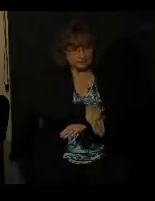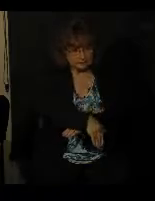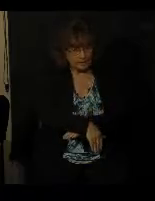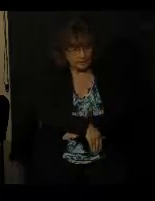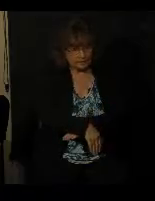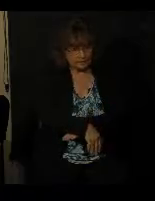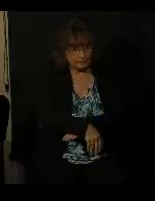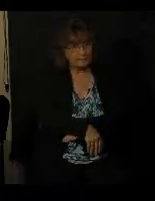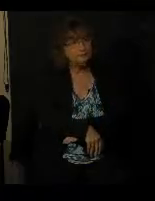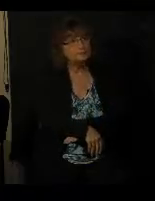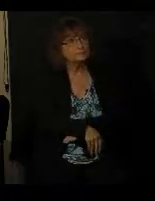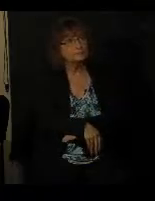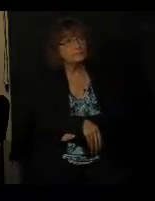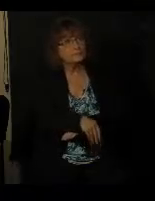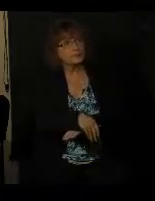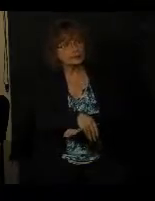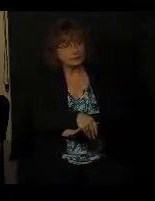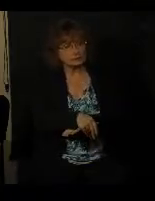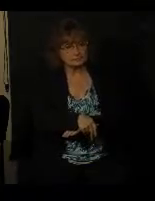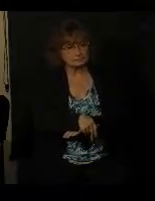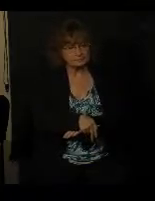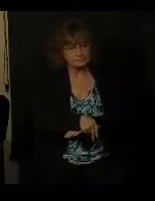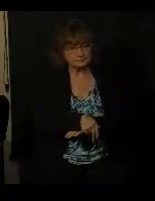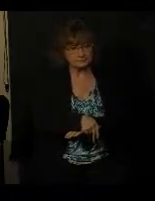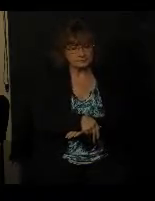do all these things."